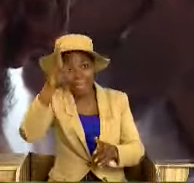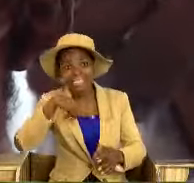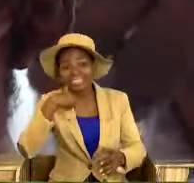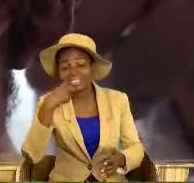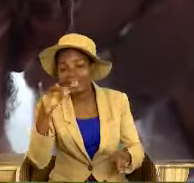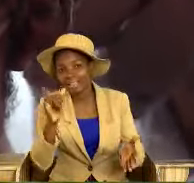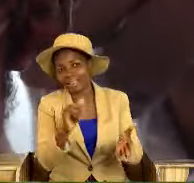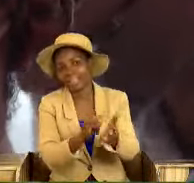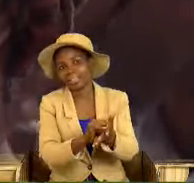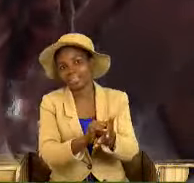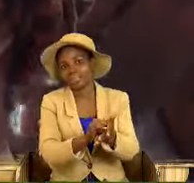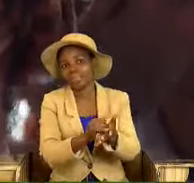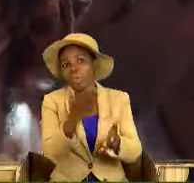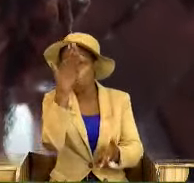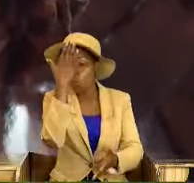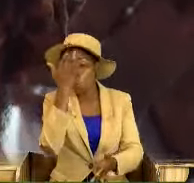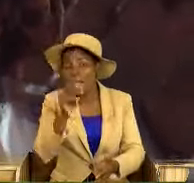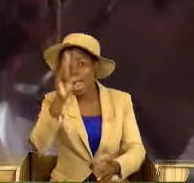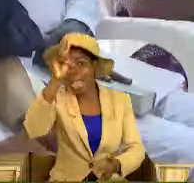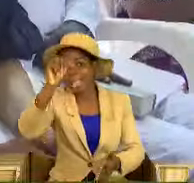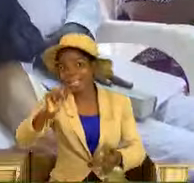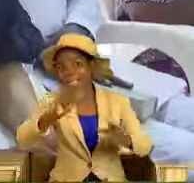said why